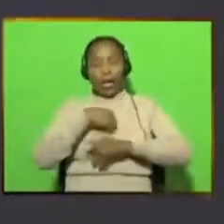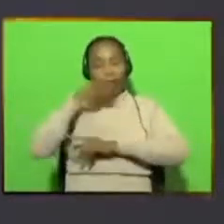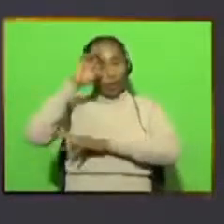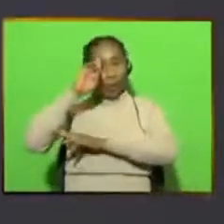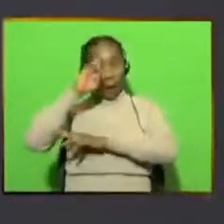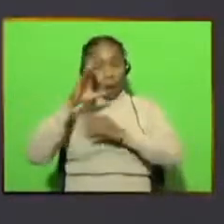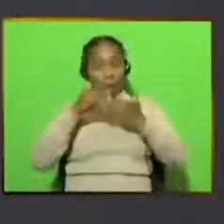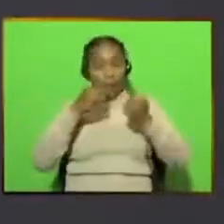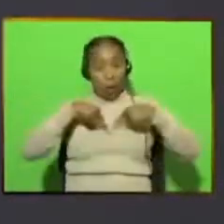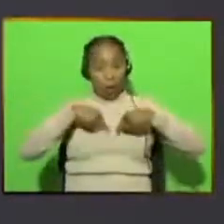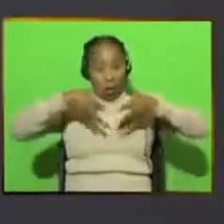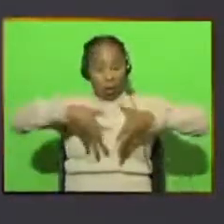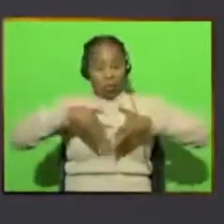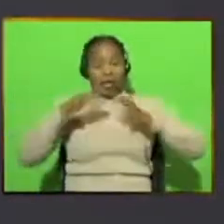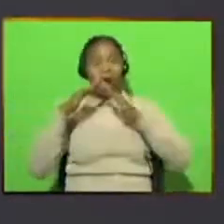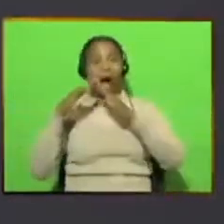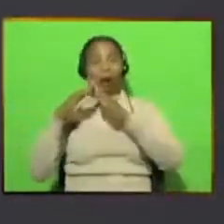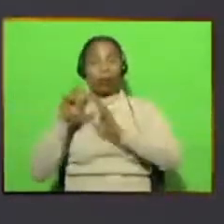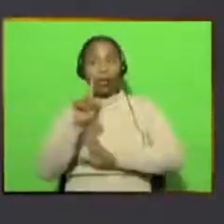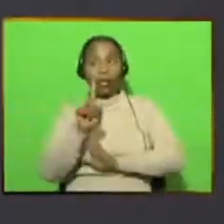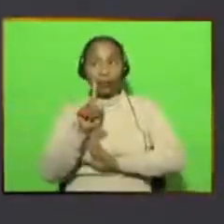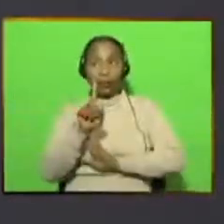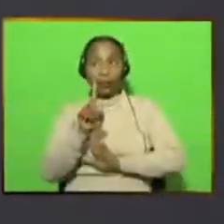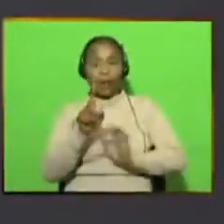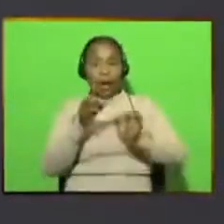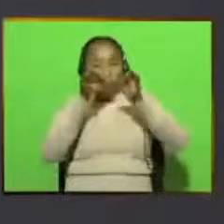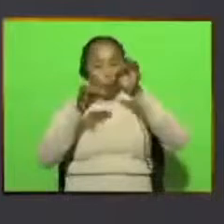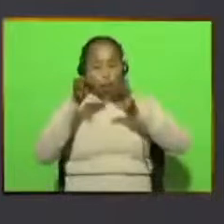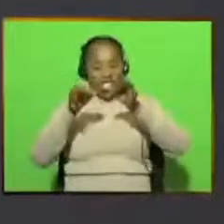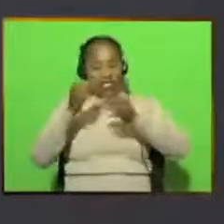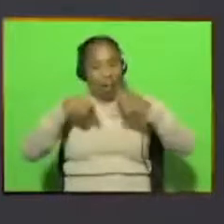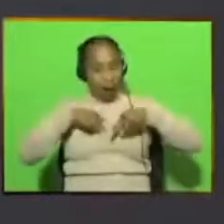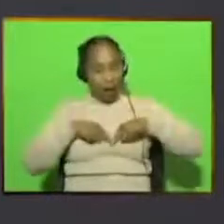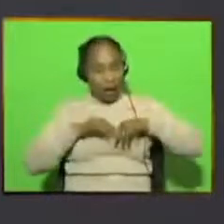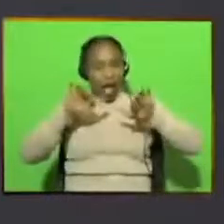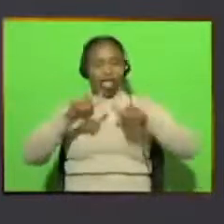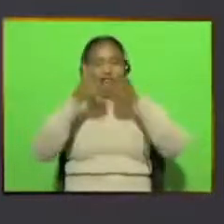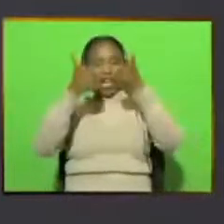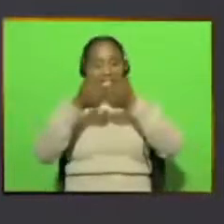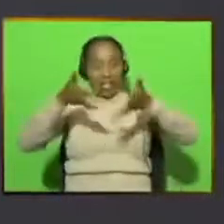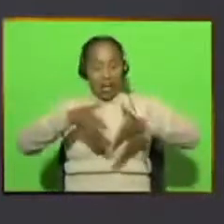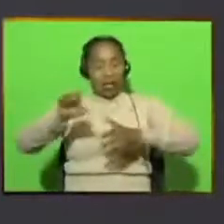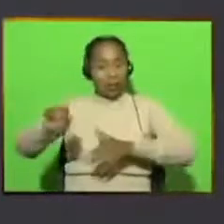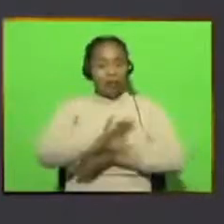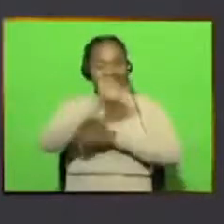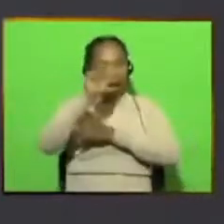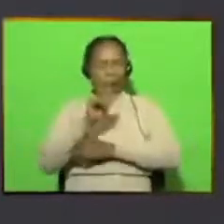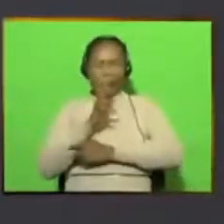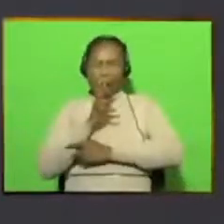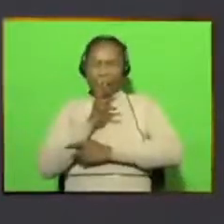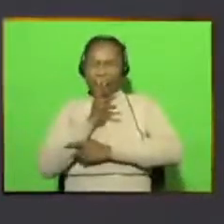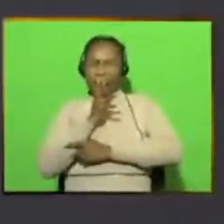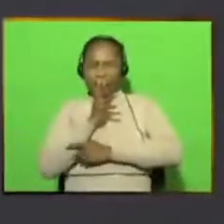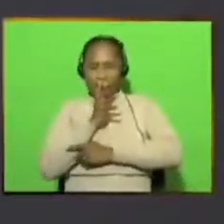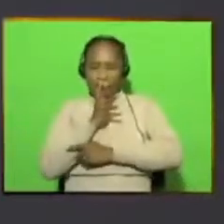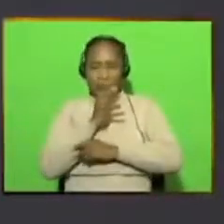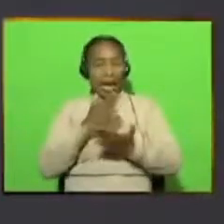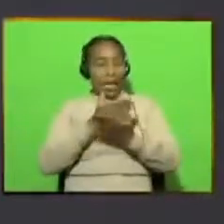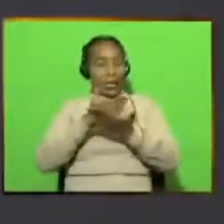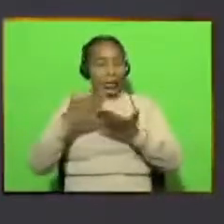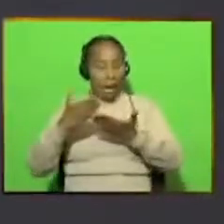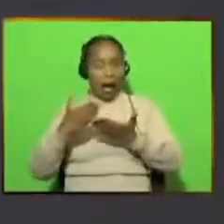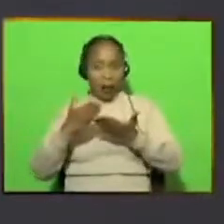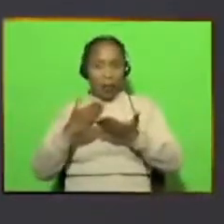chamber that our politics and our challenges in South Africa are so many. Some